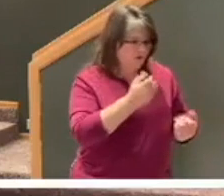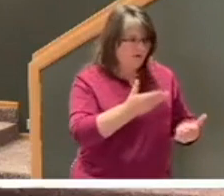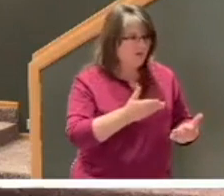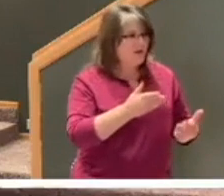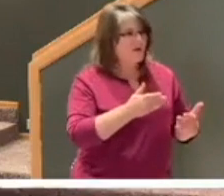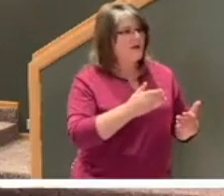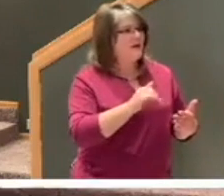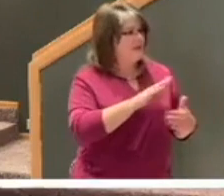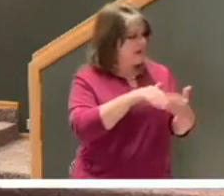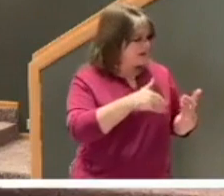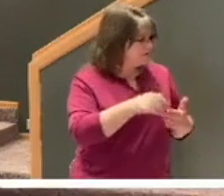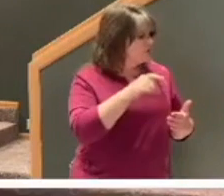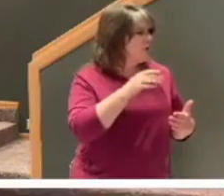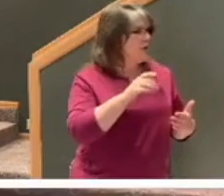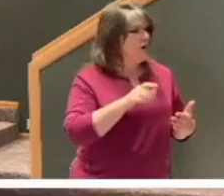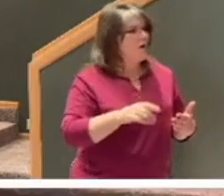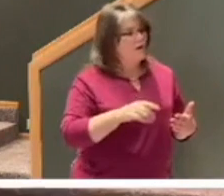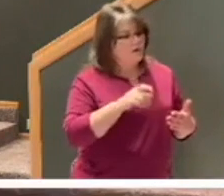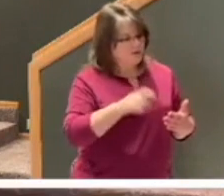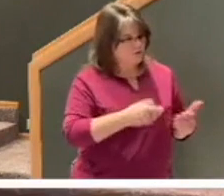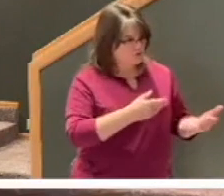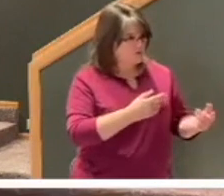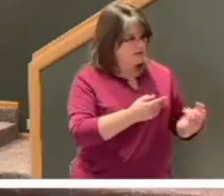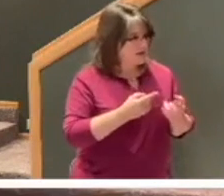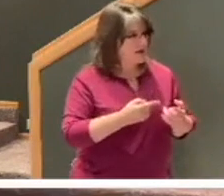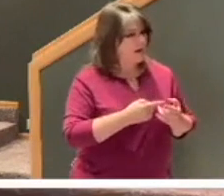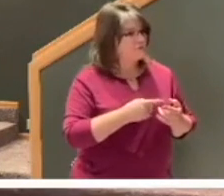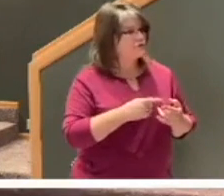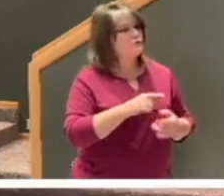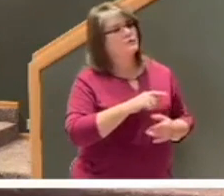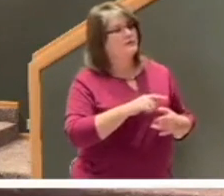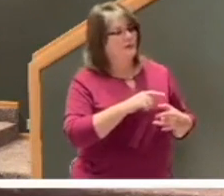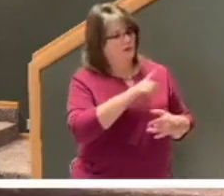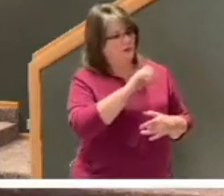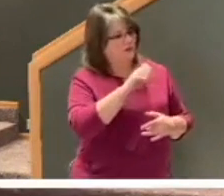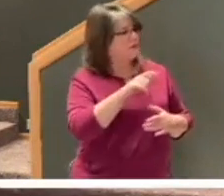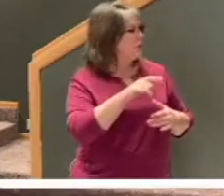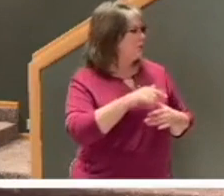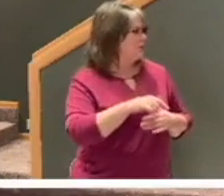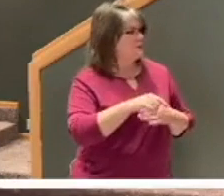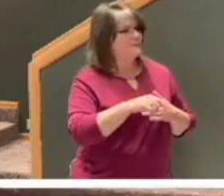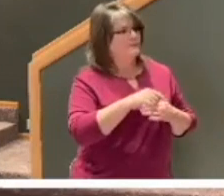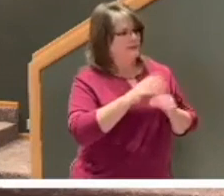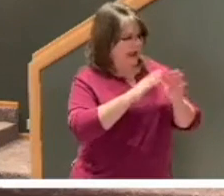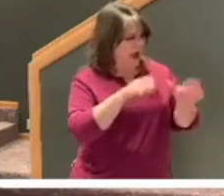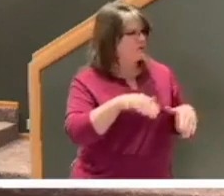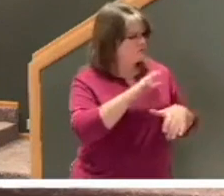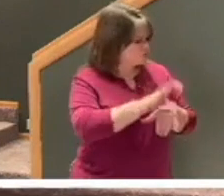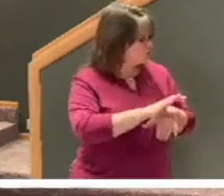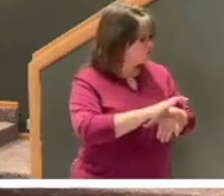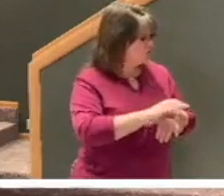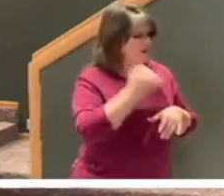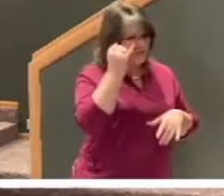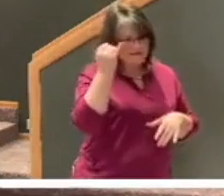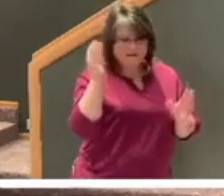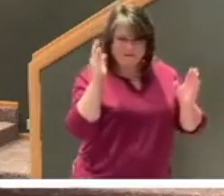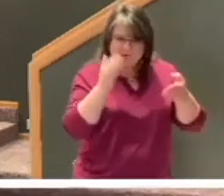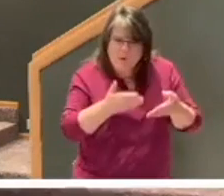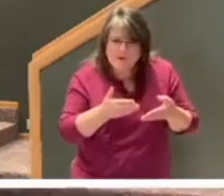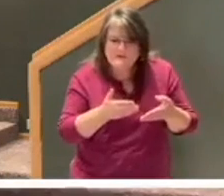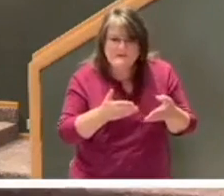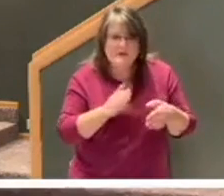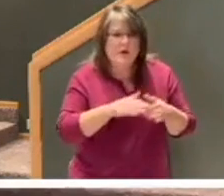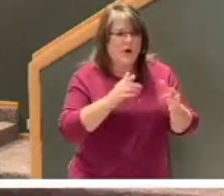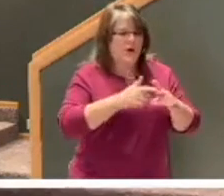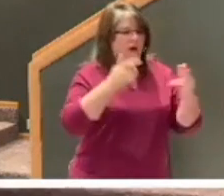that's all stuff that should come to the house. The local storehouse. And so this idea of focusing on the